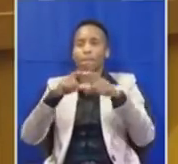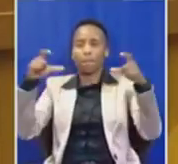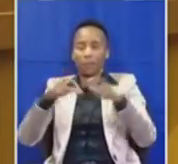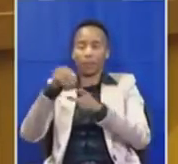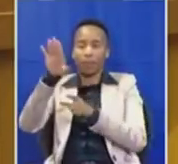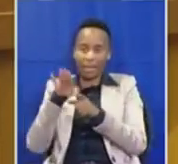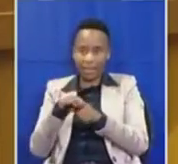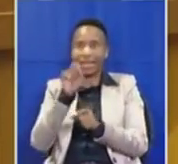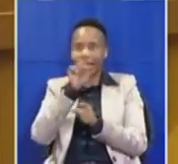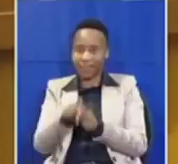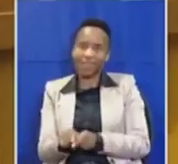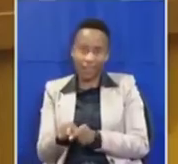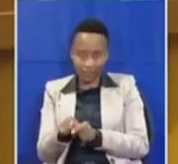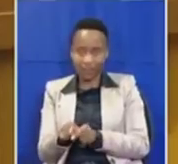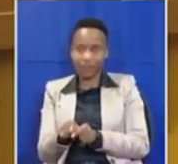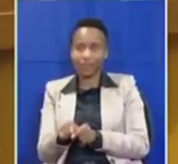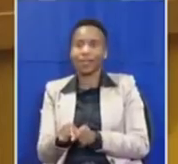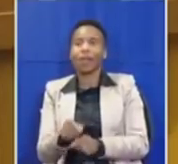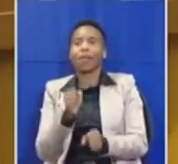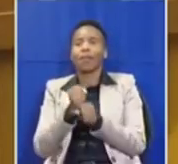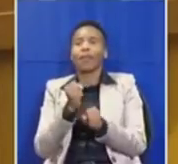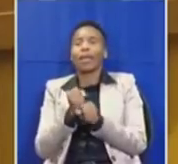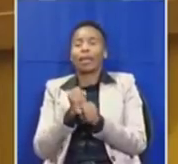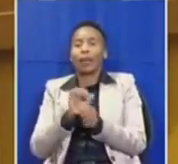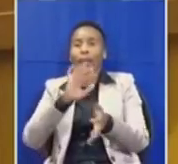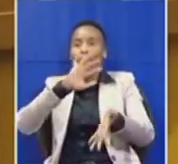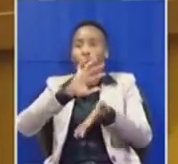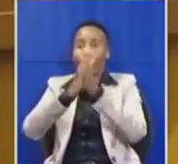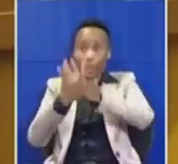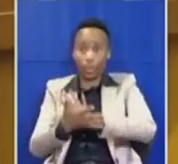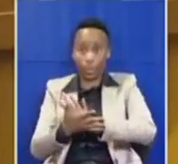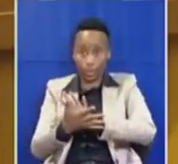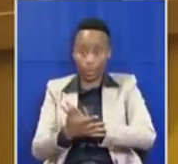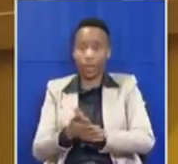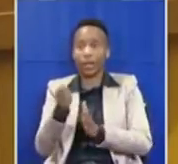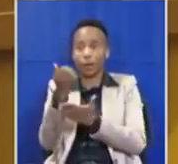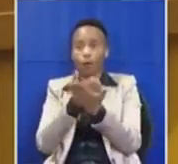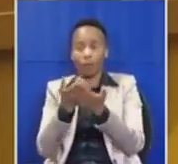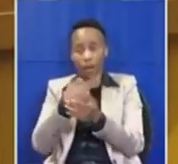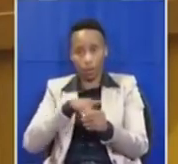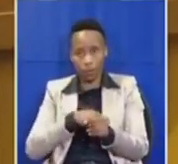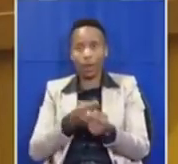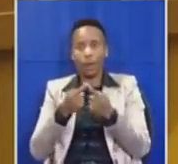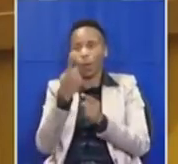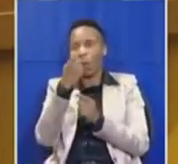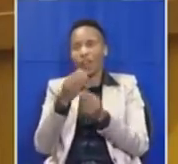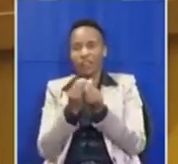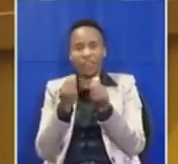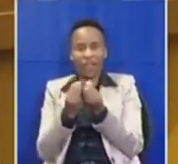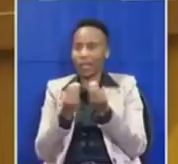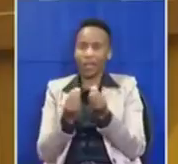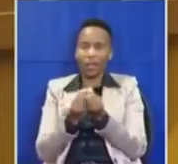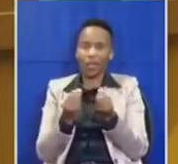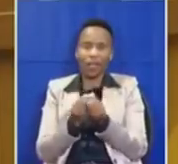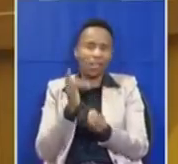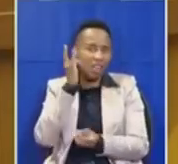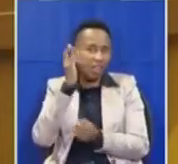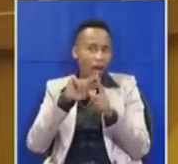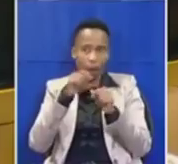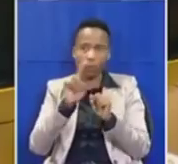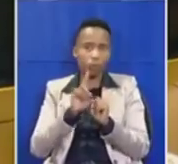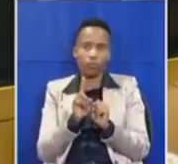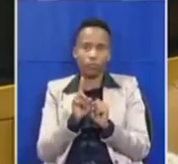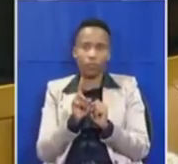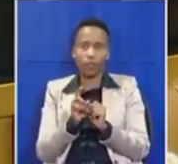a recipe for disaster. But I think the one thing we should never shy away from, which I find that too many analysts have